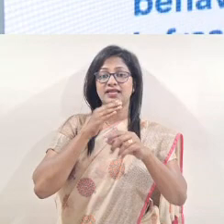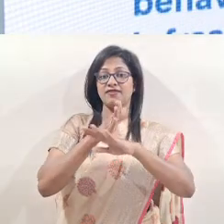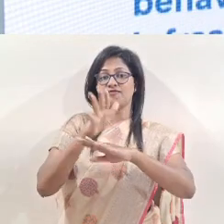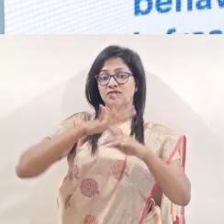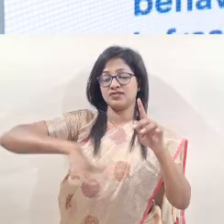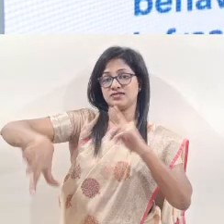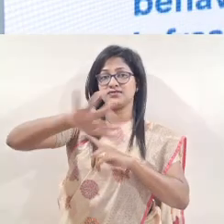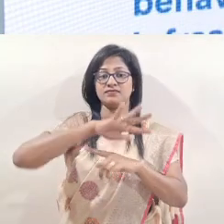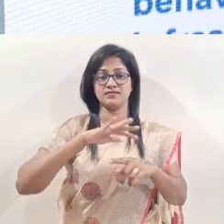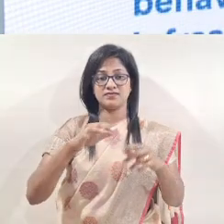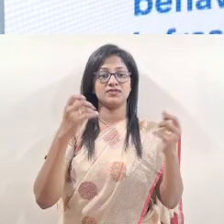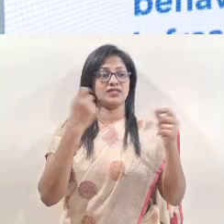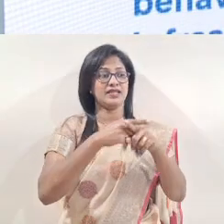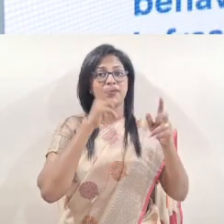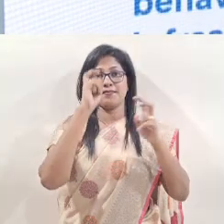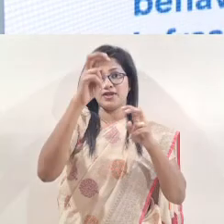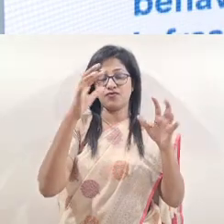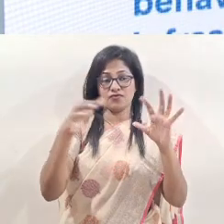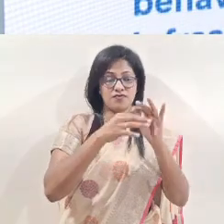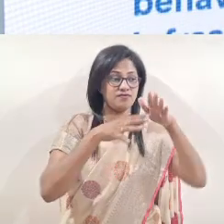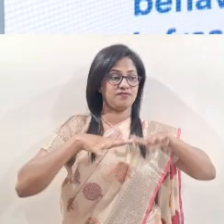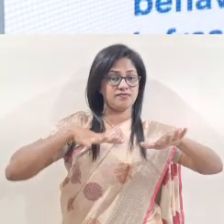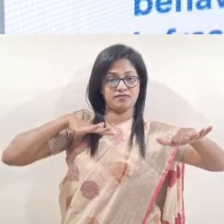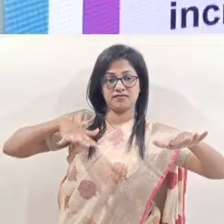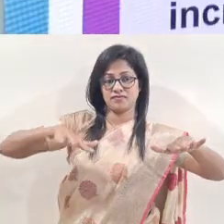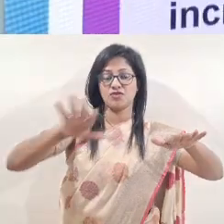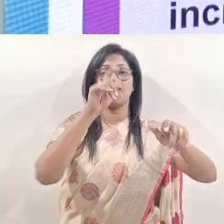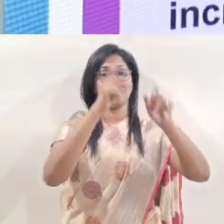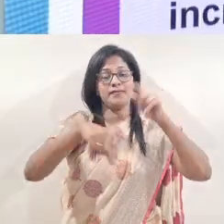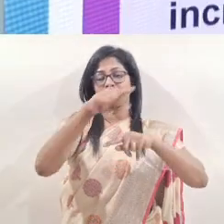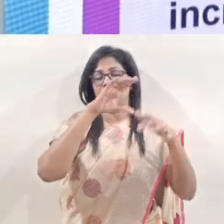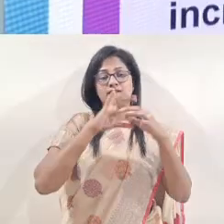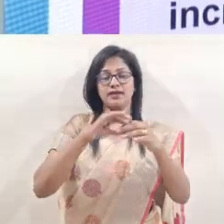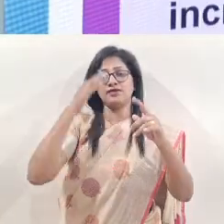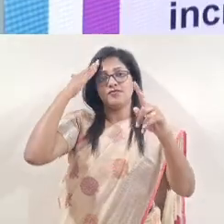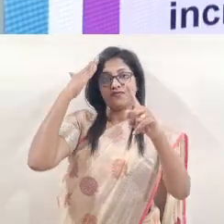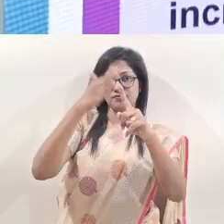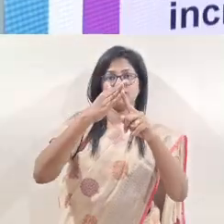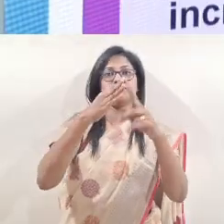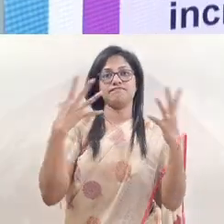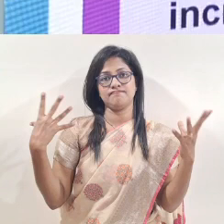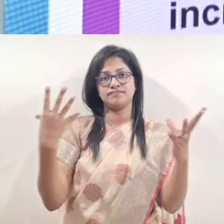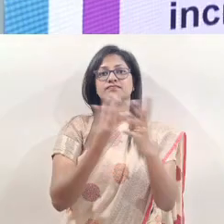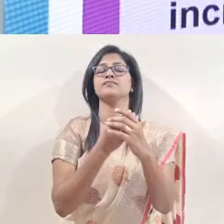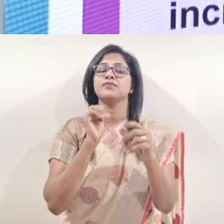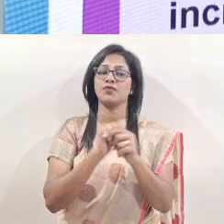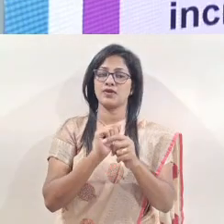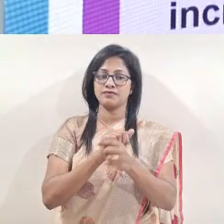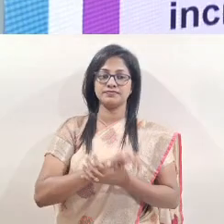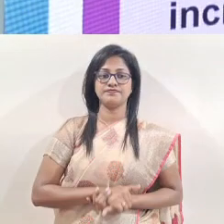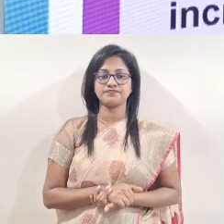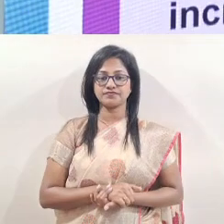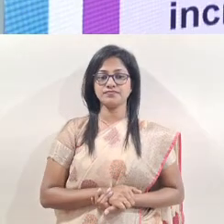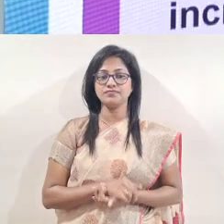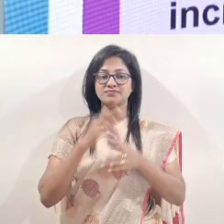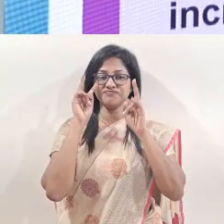corridor or the ridership. We have to work towards that goal. As we can see,